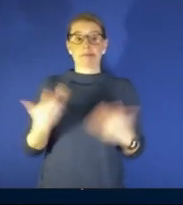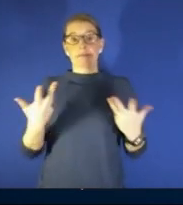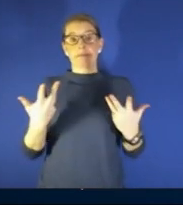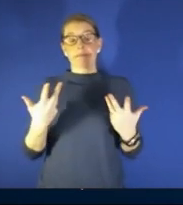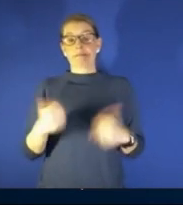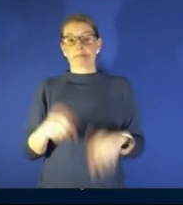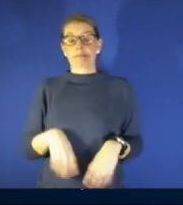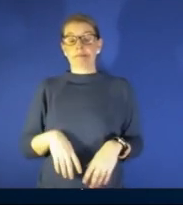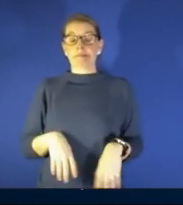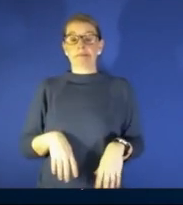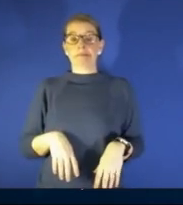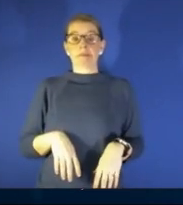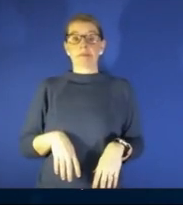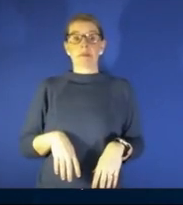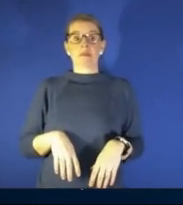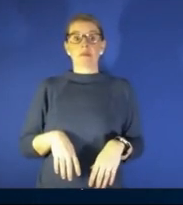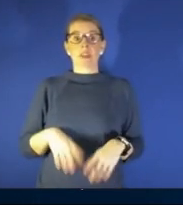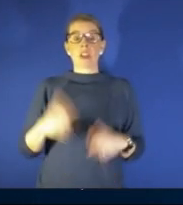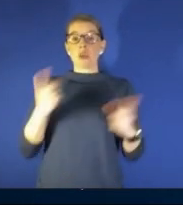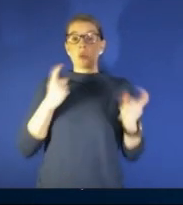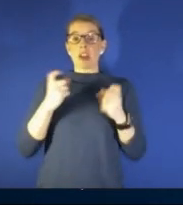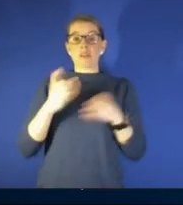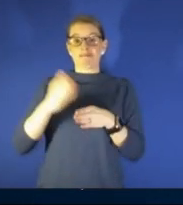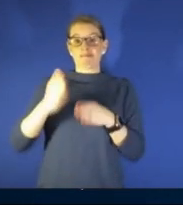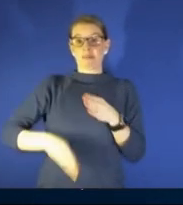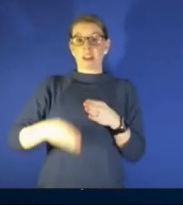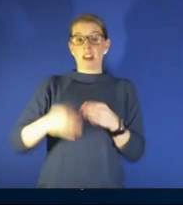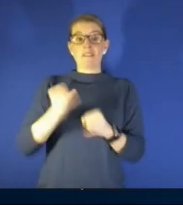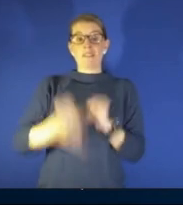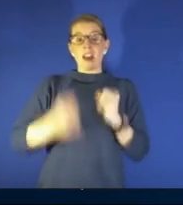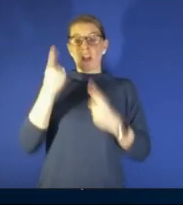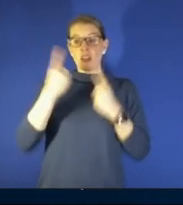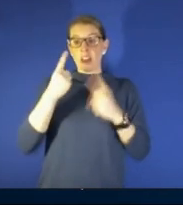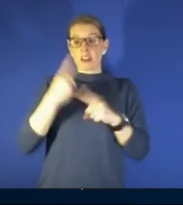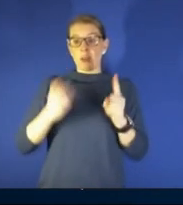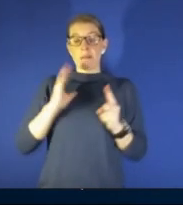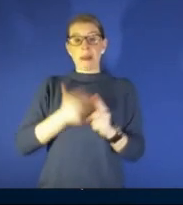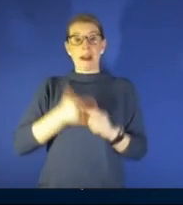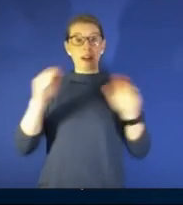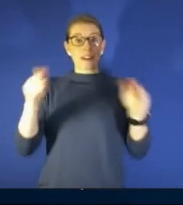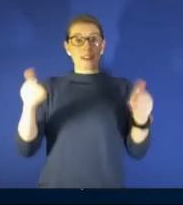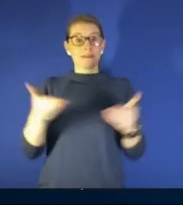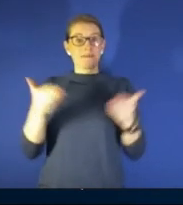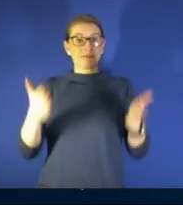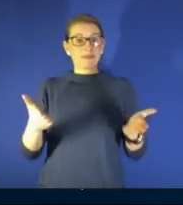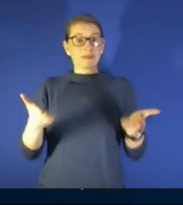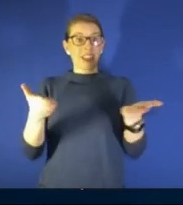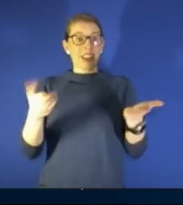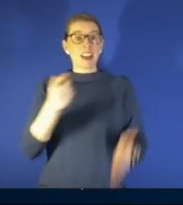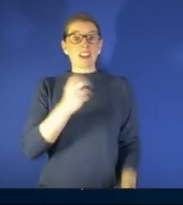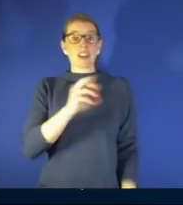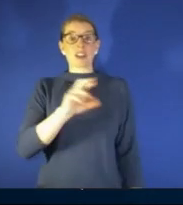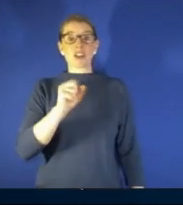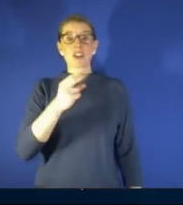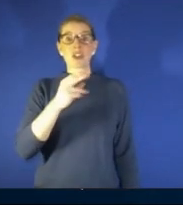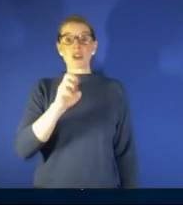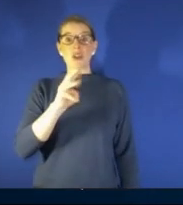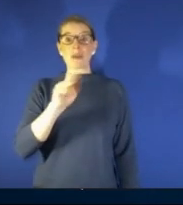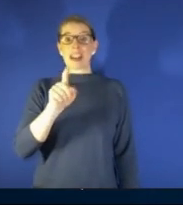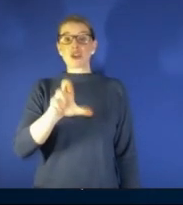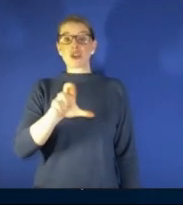that's going to wrap up our questions today so i do want to get to final thoughts from our guests and dr shoemaker i'm just going to start with you just final thoughts what do you want us to know